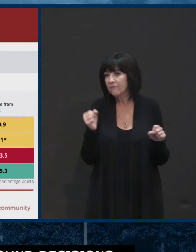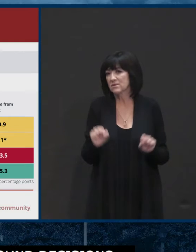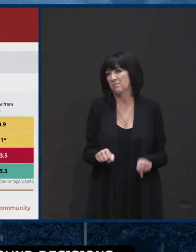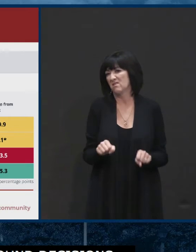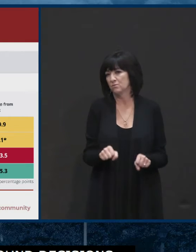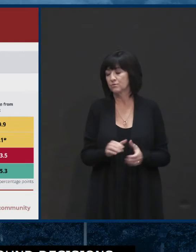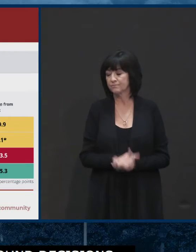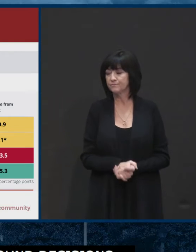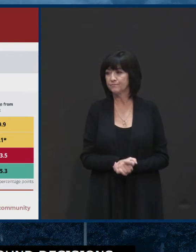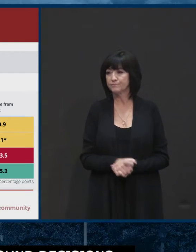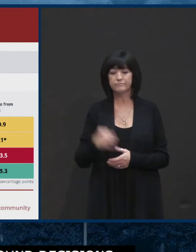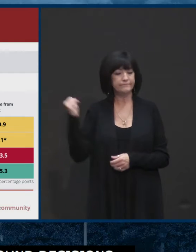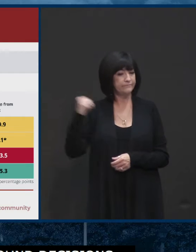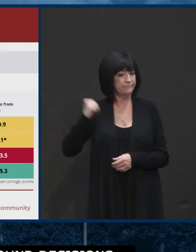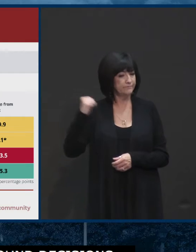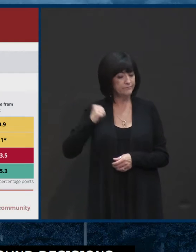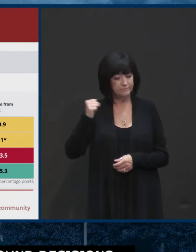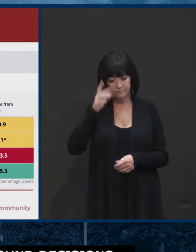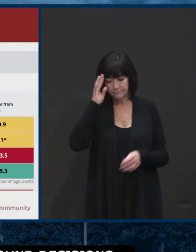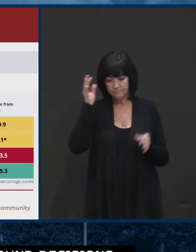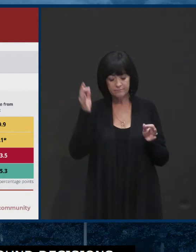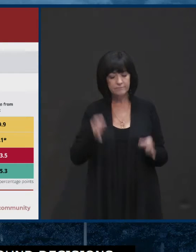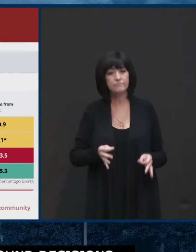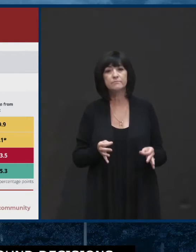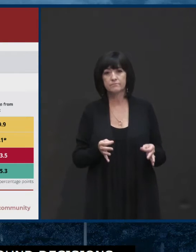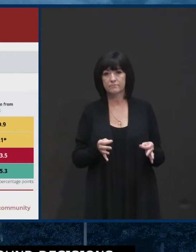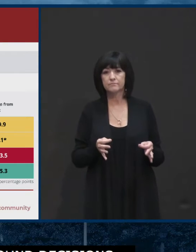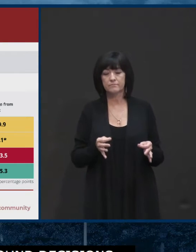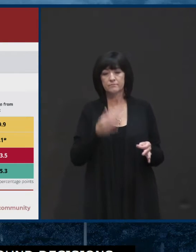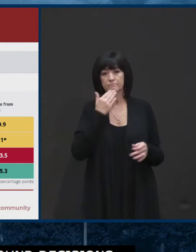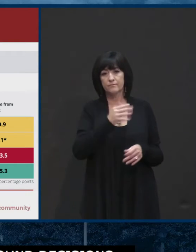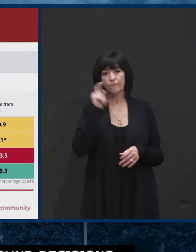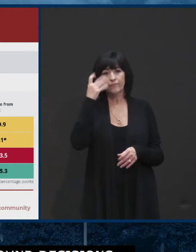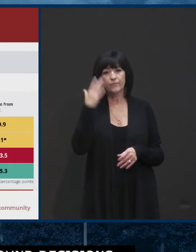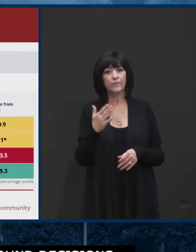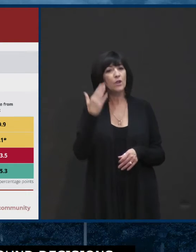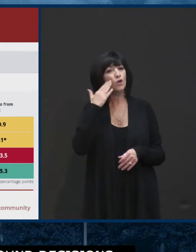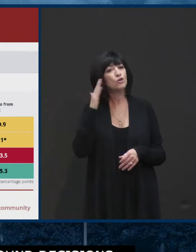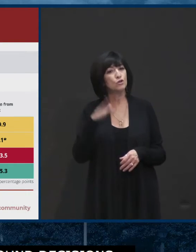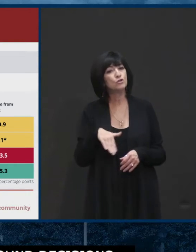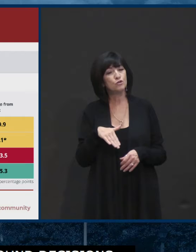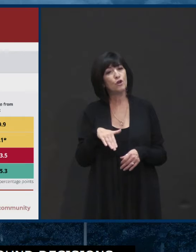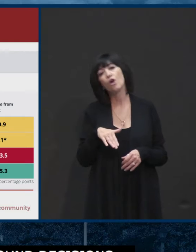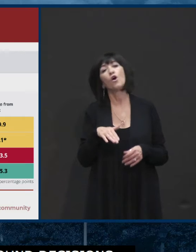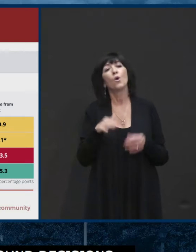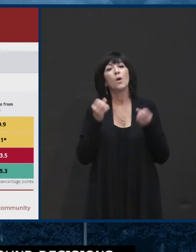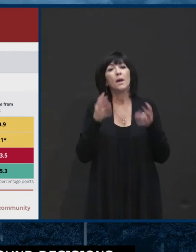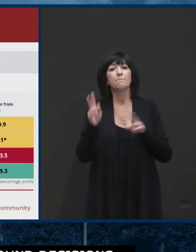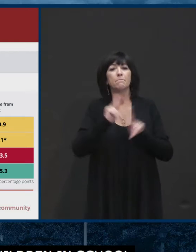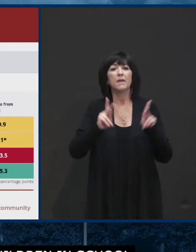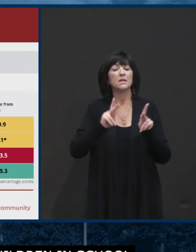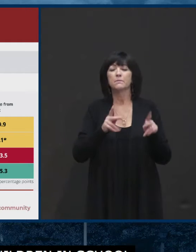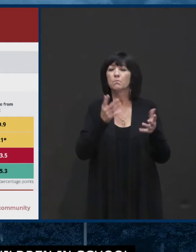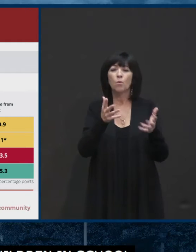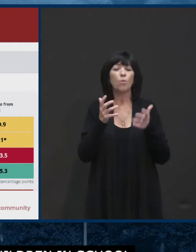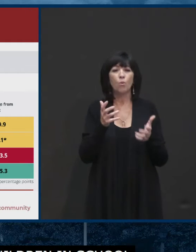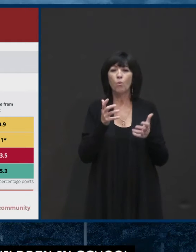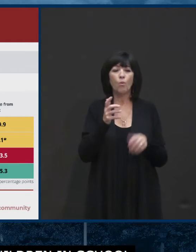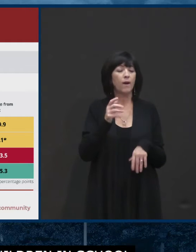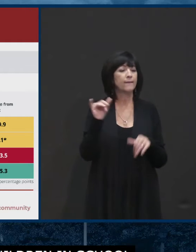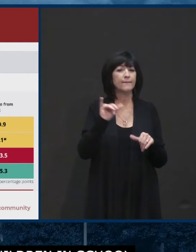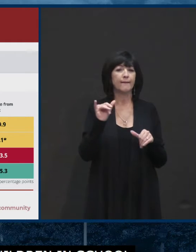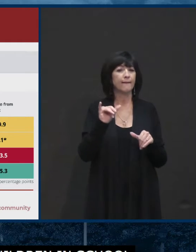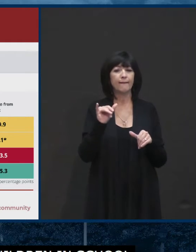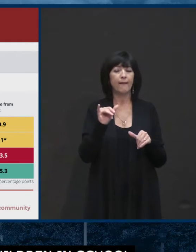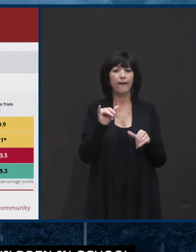Absolutely. Thank you, Governor. And we know that a lot of folks would love for things to be cut and dry and easy, but it